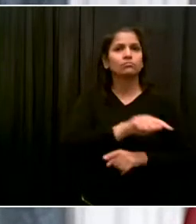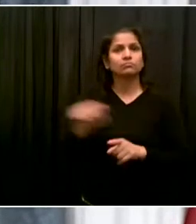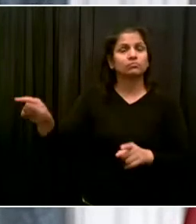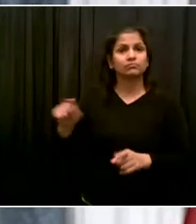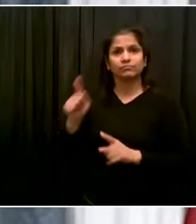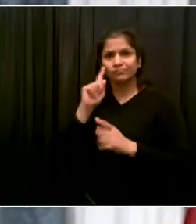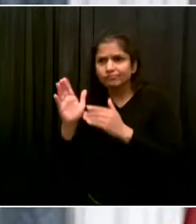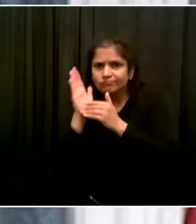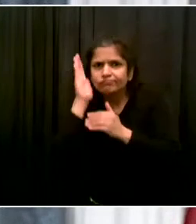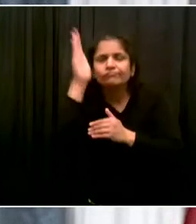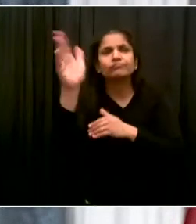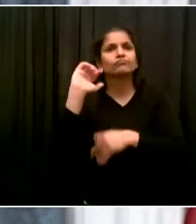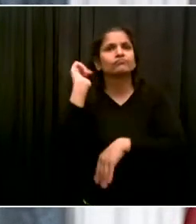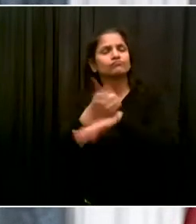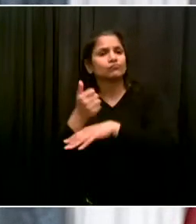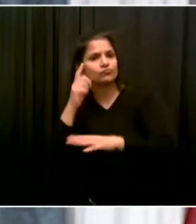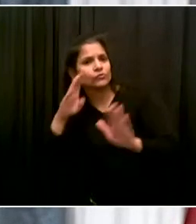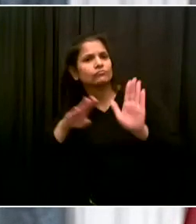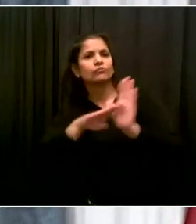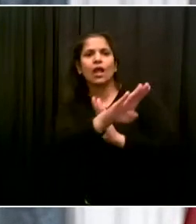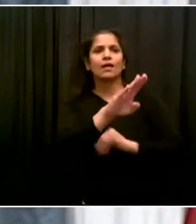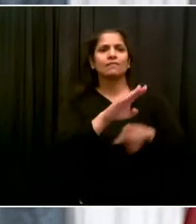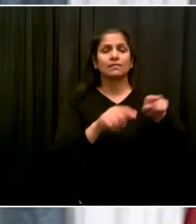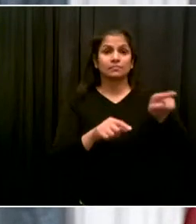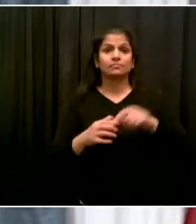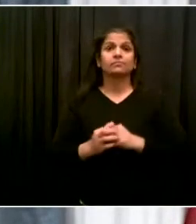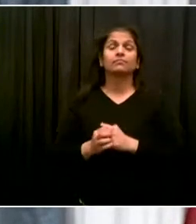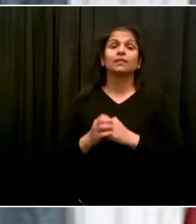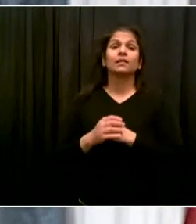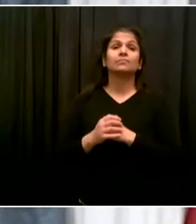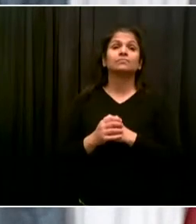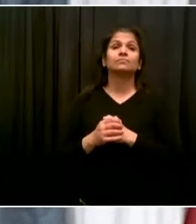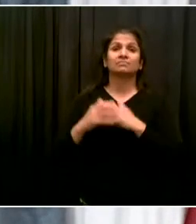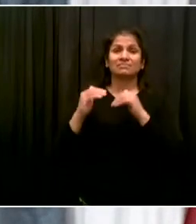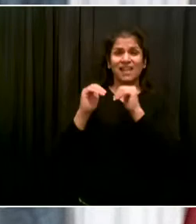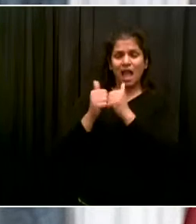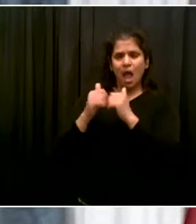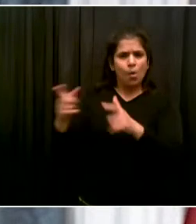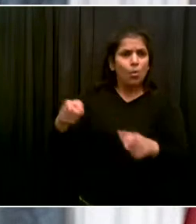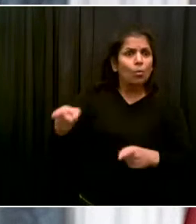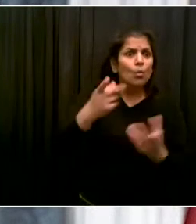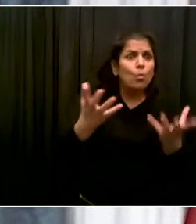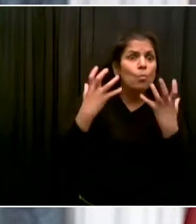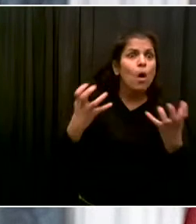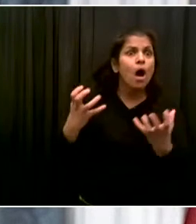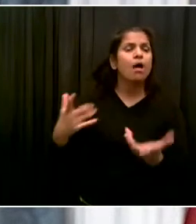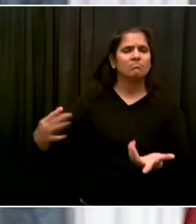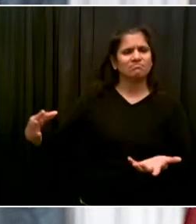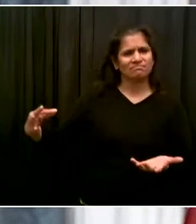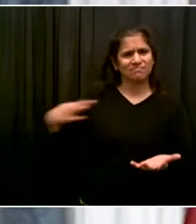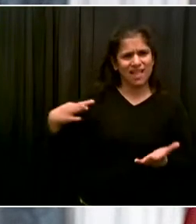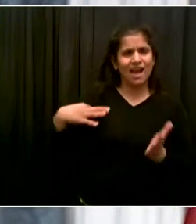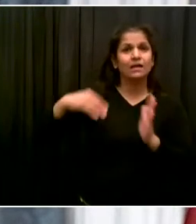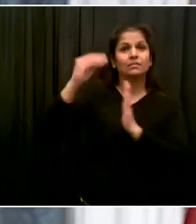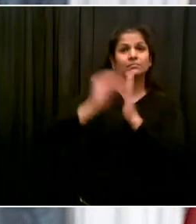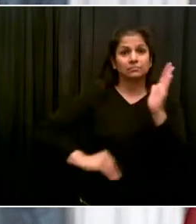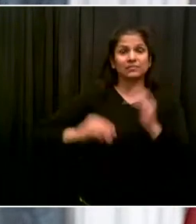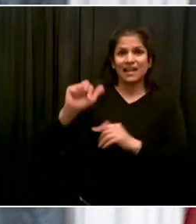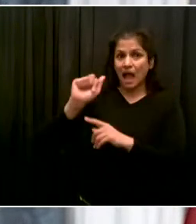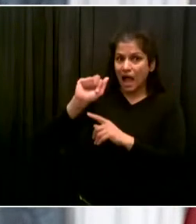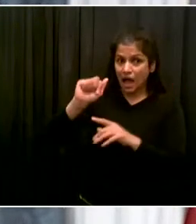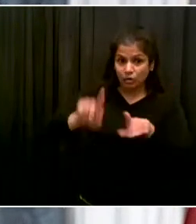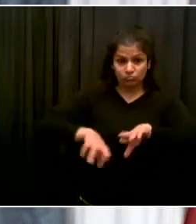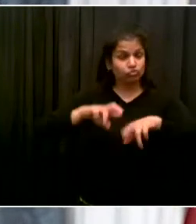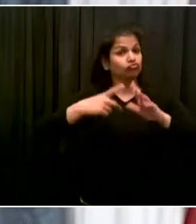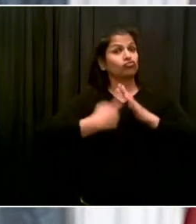up. Families who are interested may begin signing up on April 26th on DYCD's website.